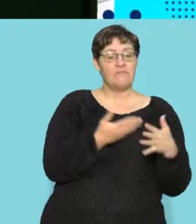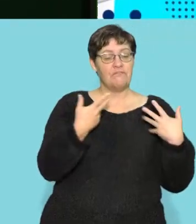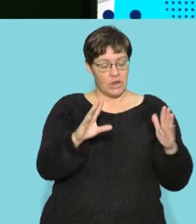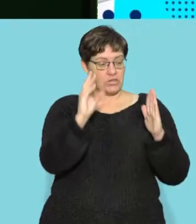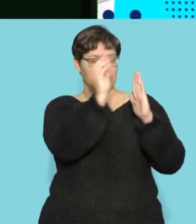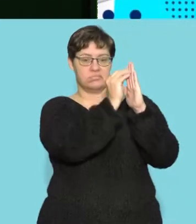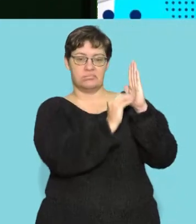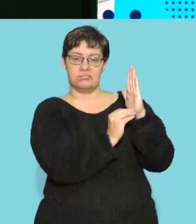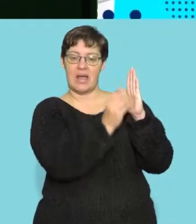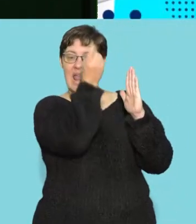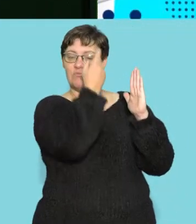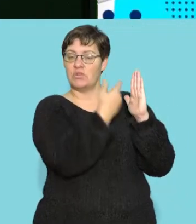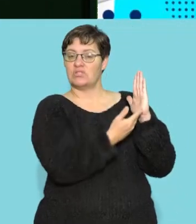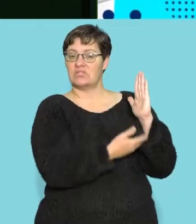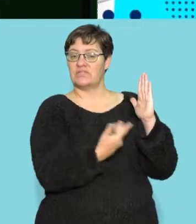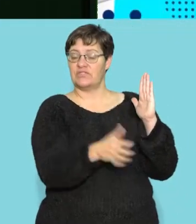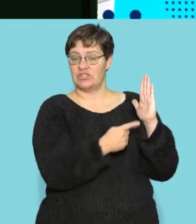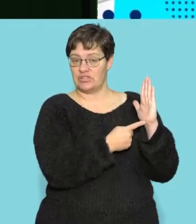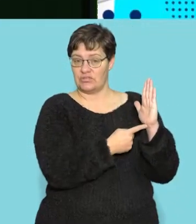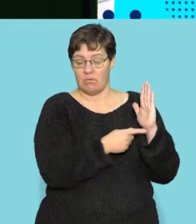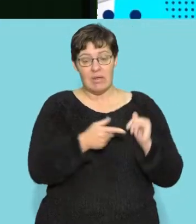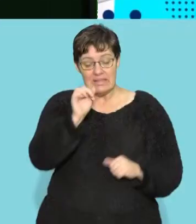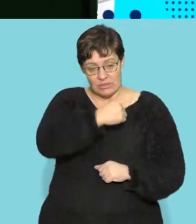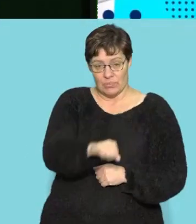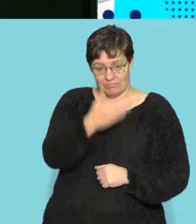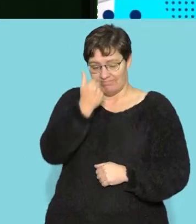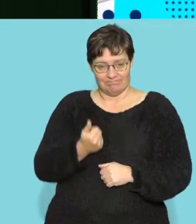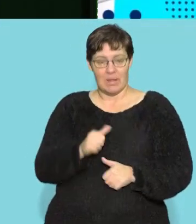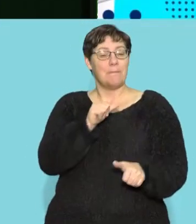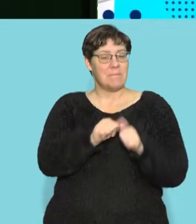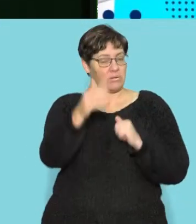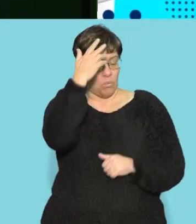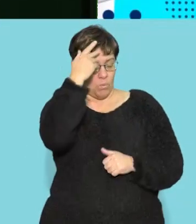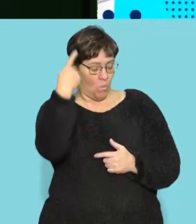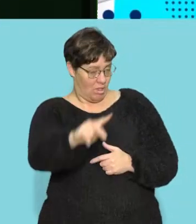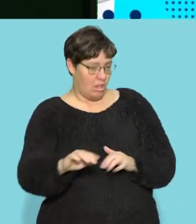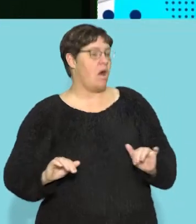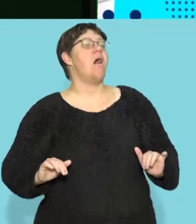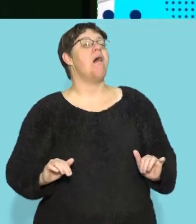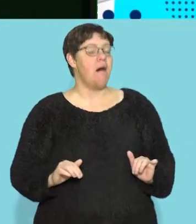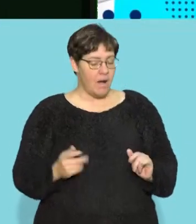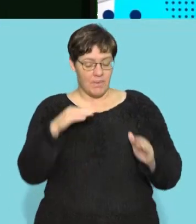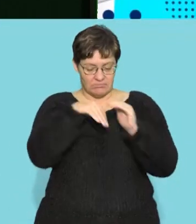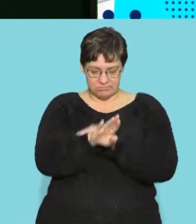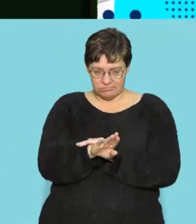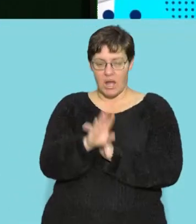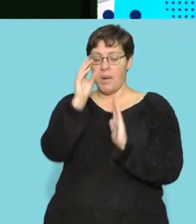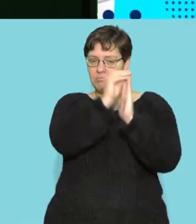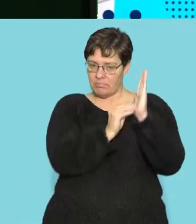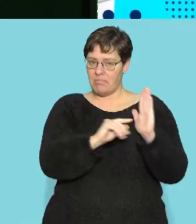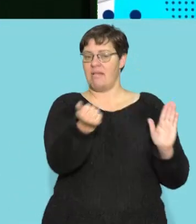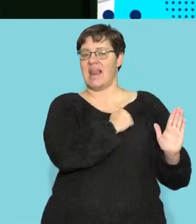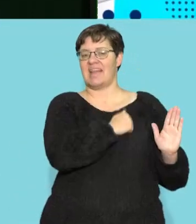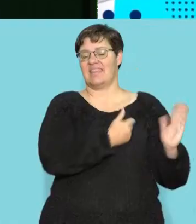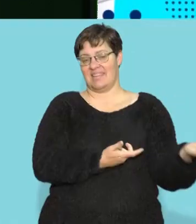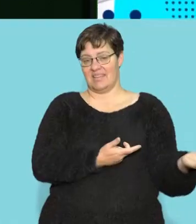pre-populated certain details for you. So rather, you know it when you go into the exam room. If it's pre-populated,